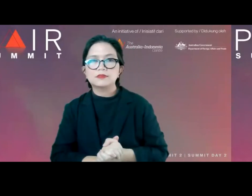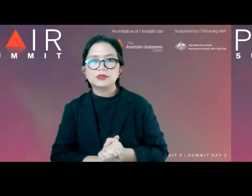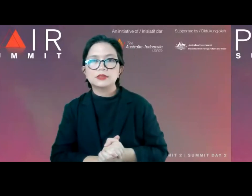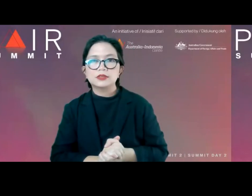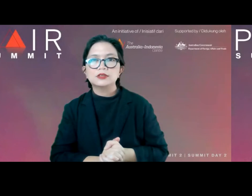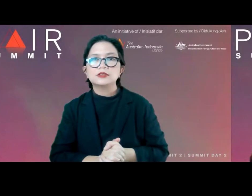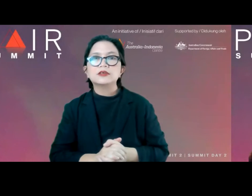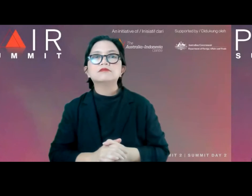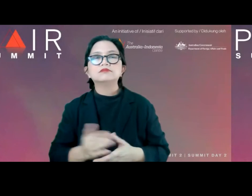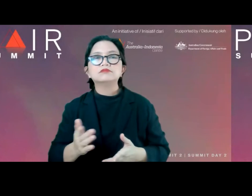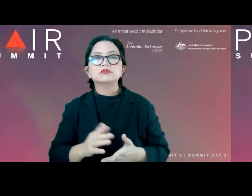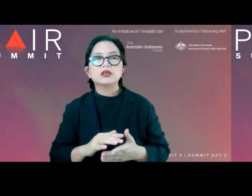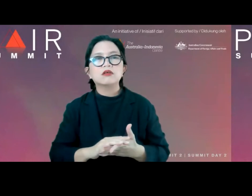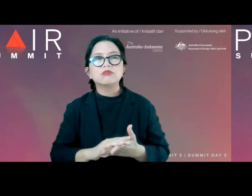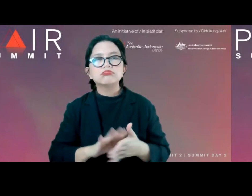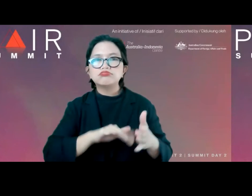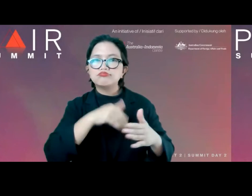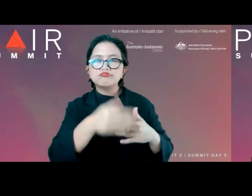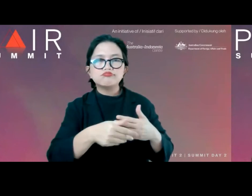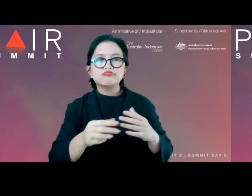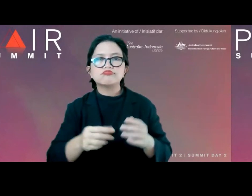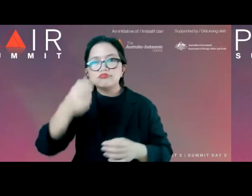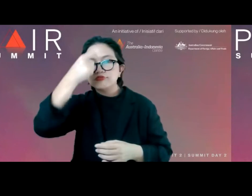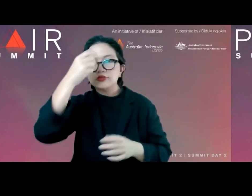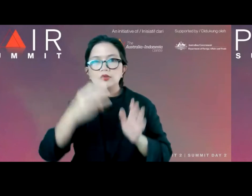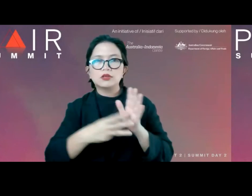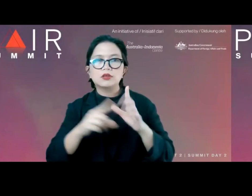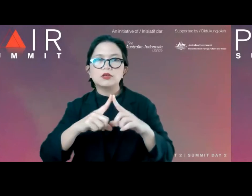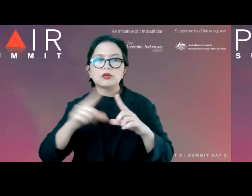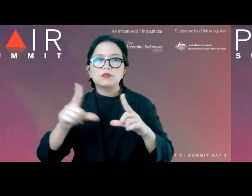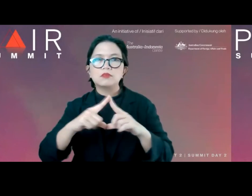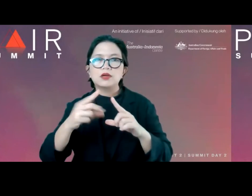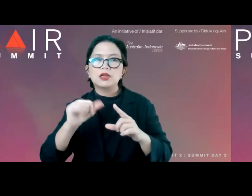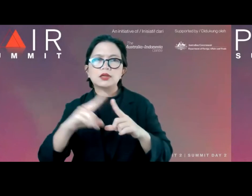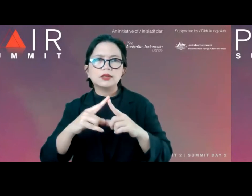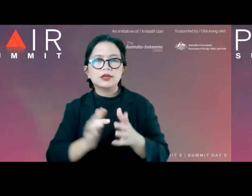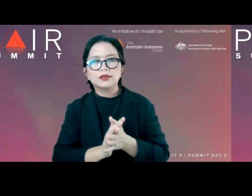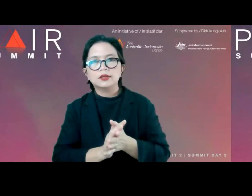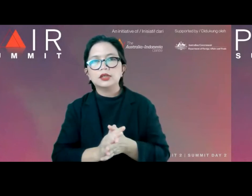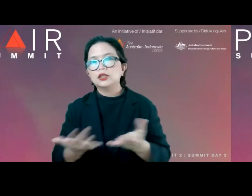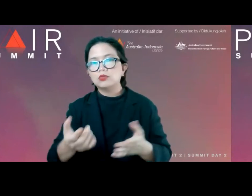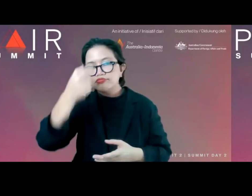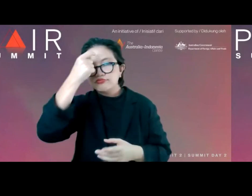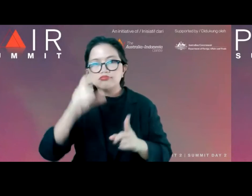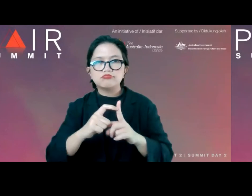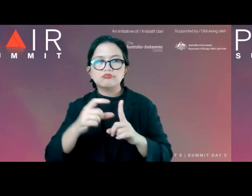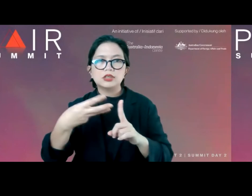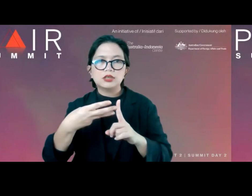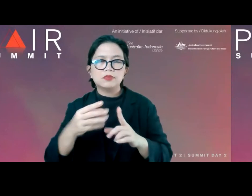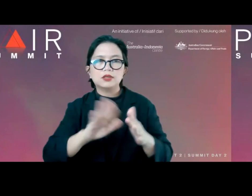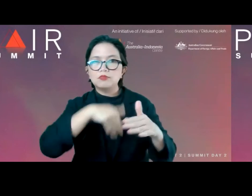for COVID-19, or one of the statistics for TB program, or whatever it may be, we treat the people as